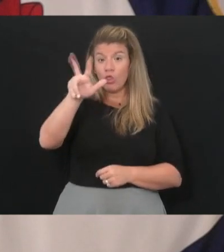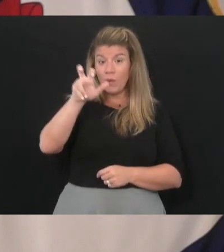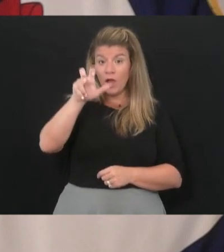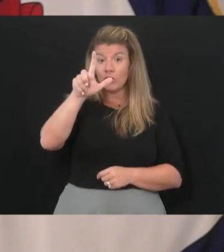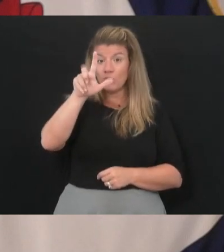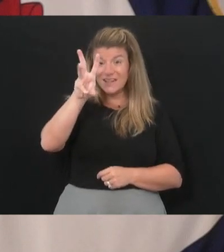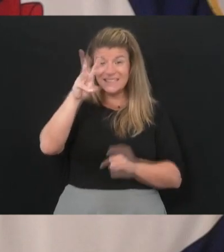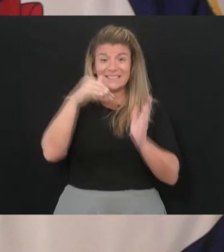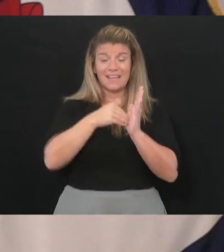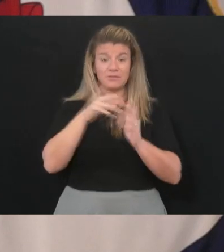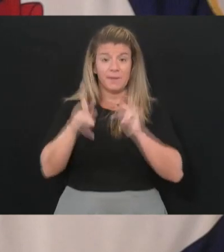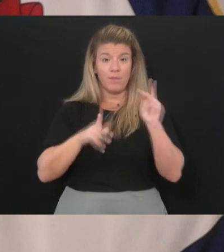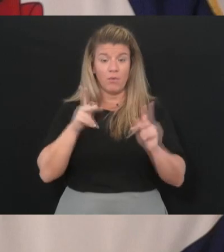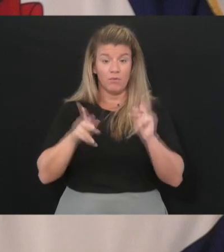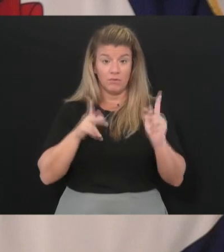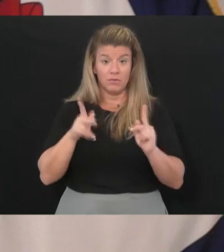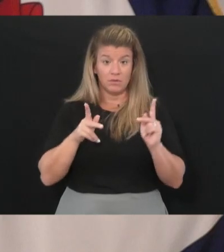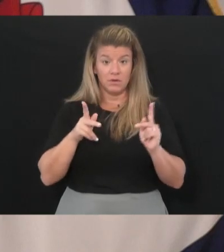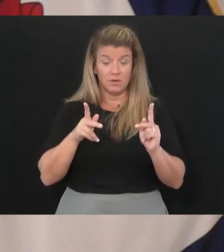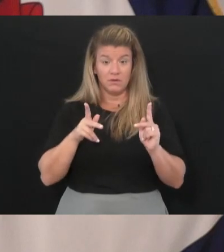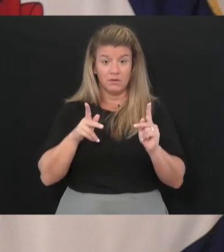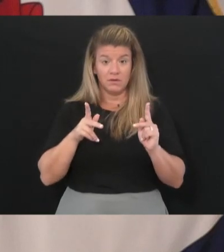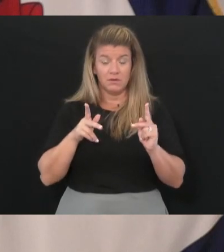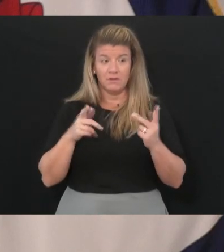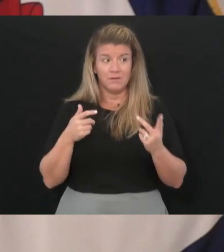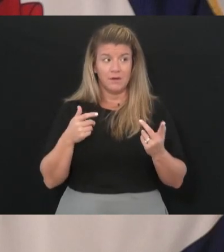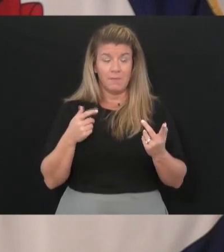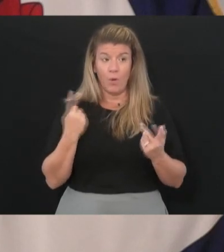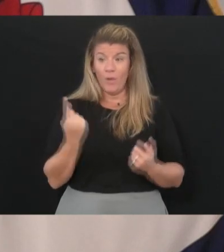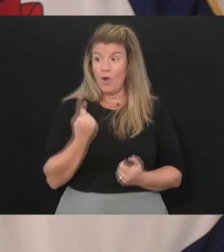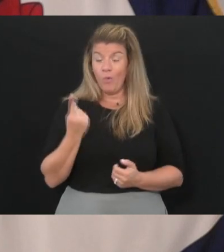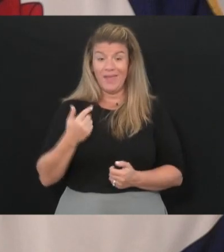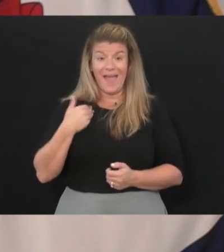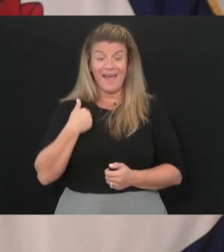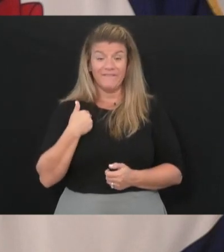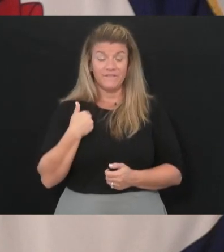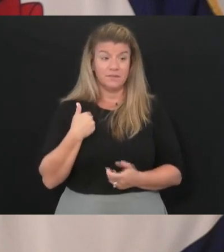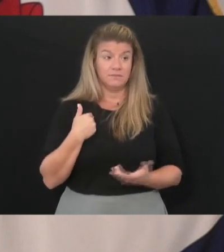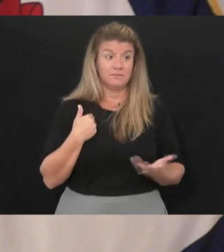326,000 people. Now, we've only got